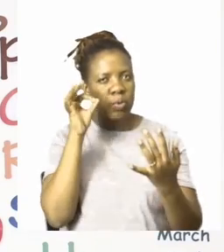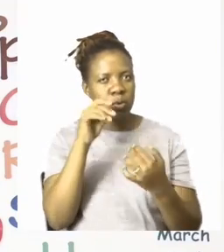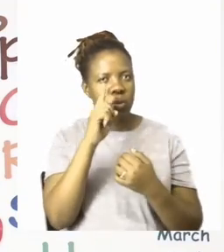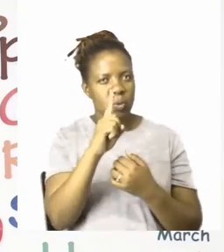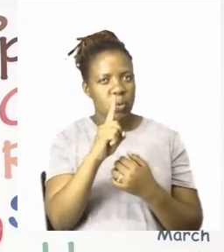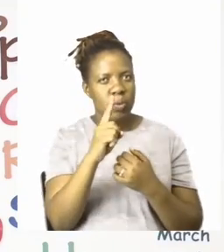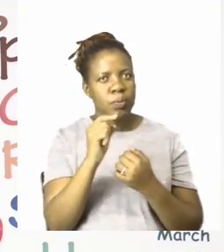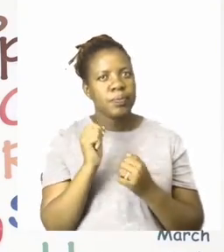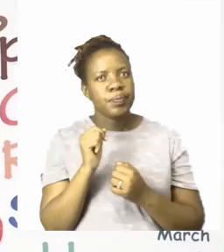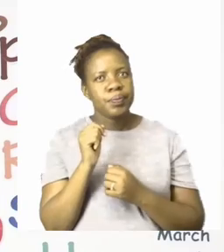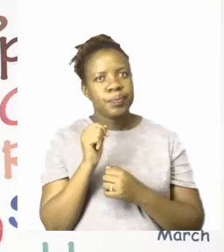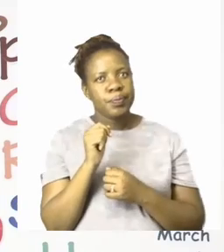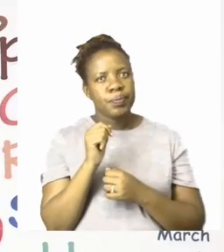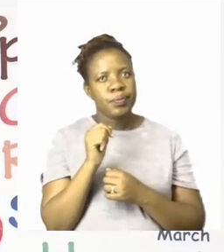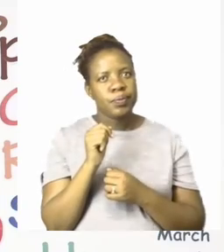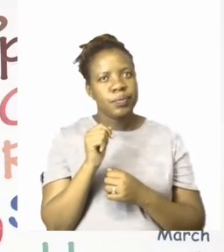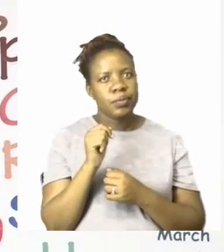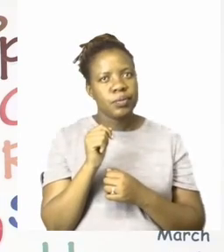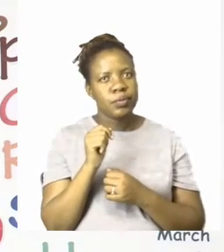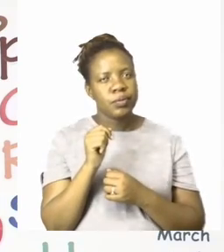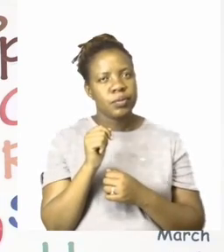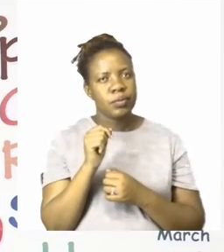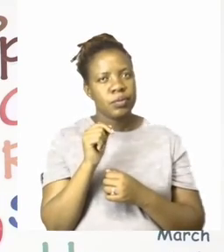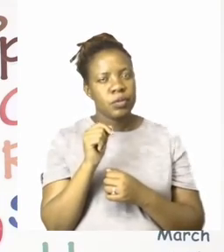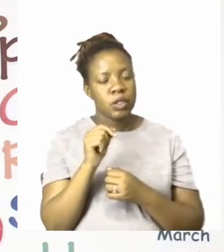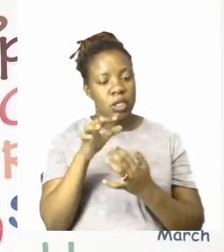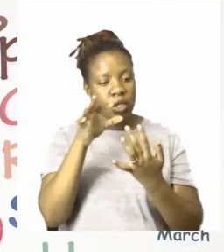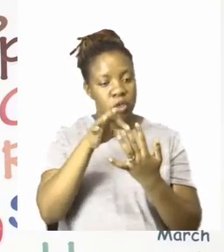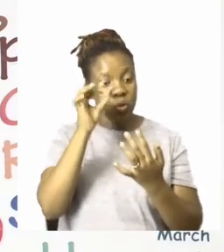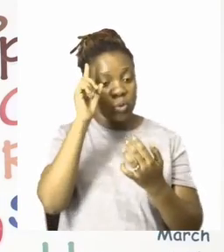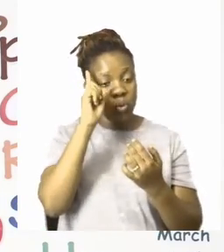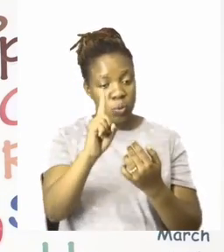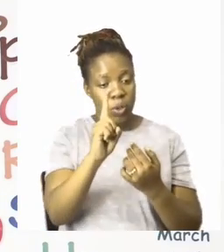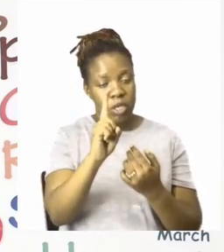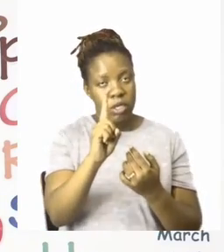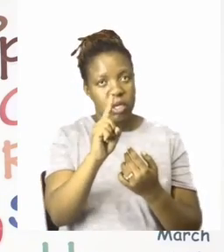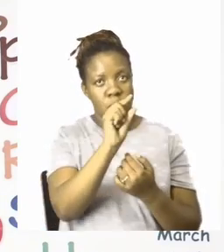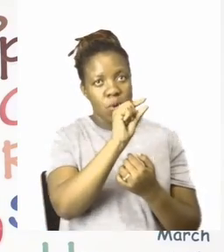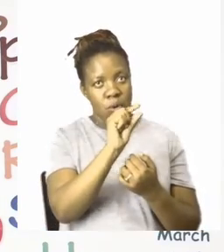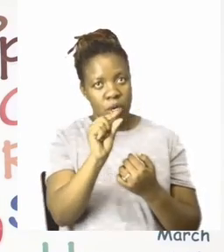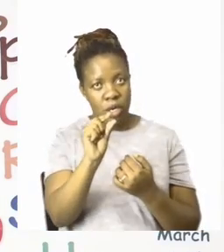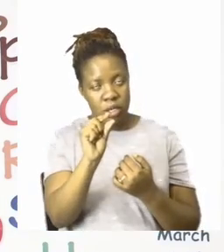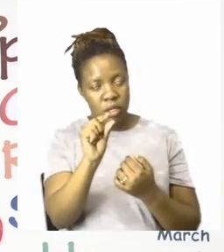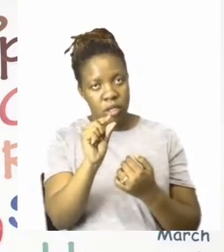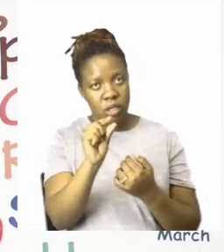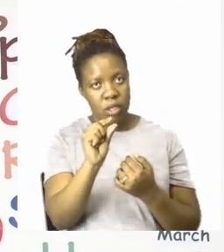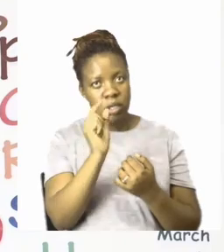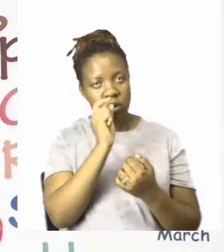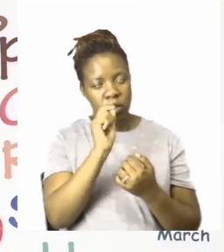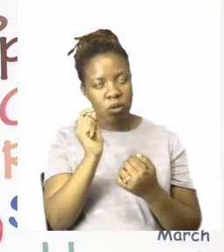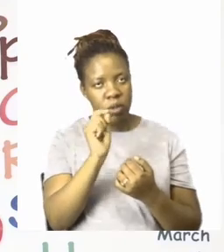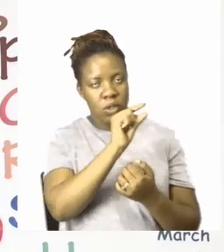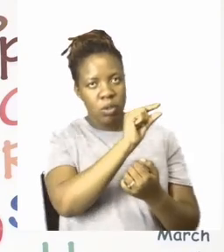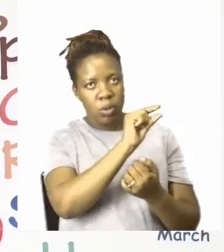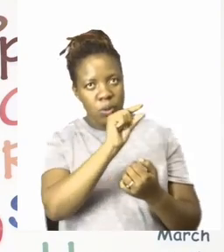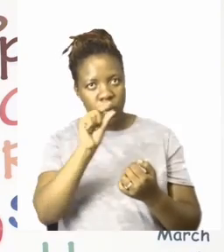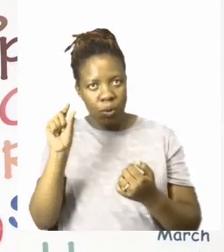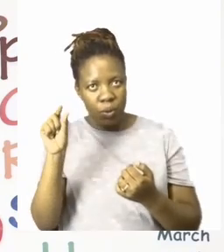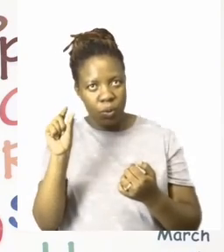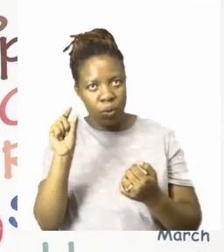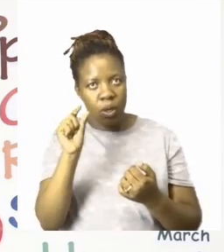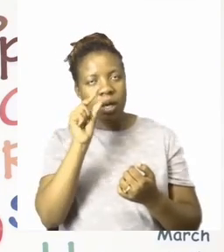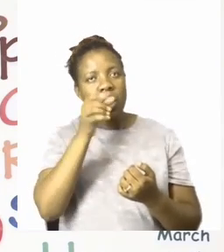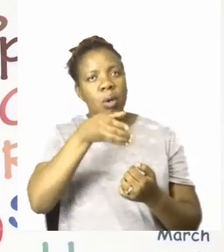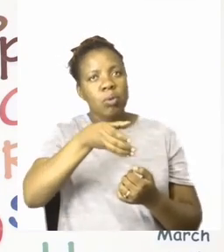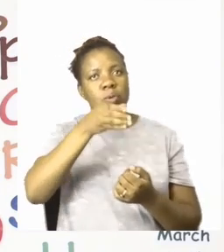sound, right? My one sentence is, drink water when you